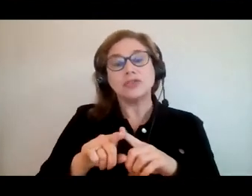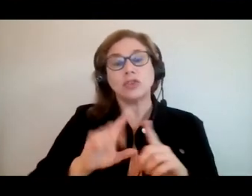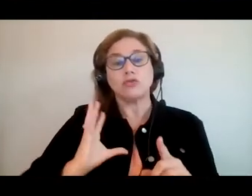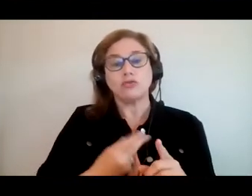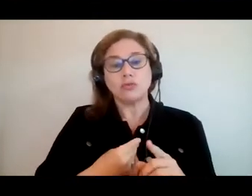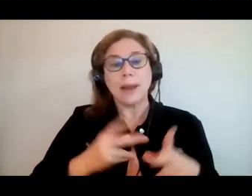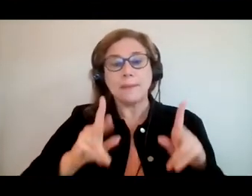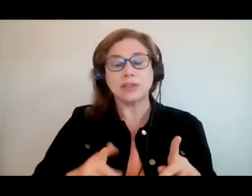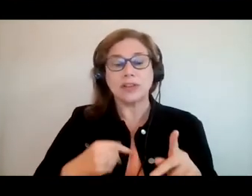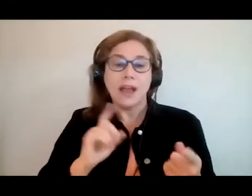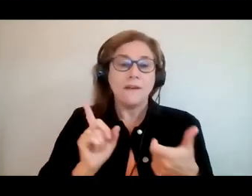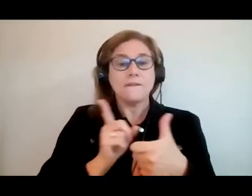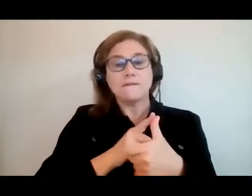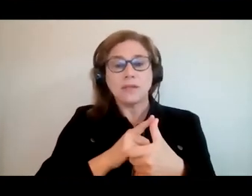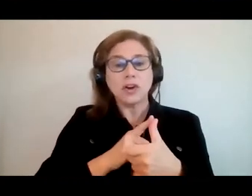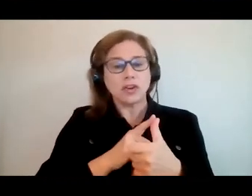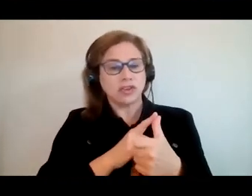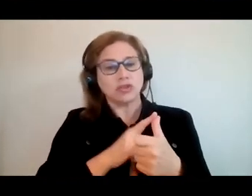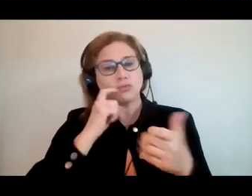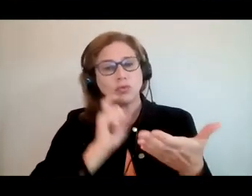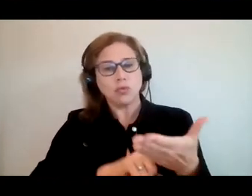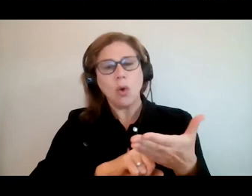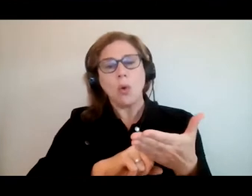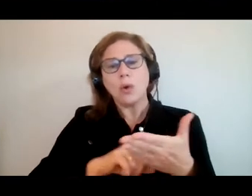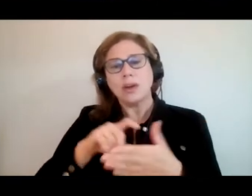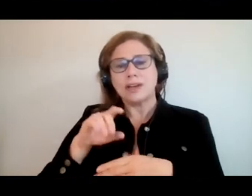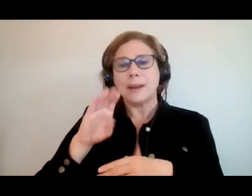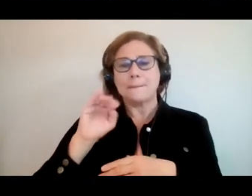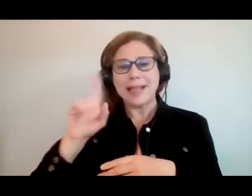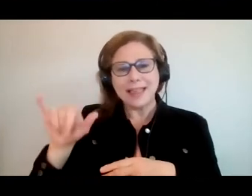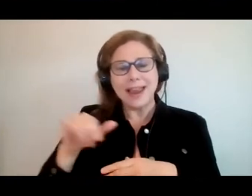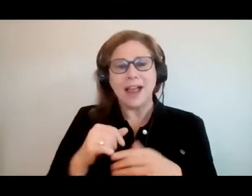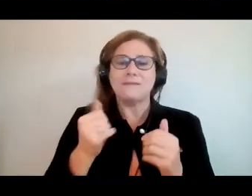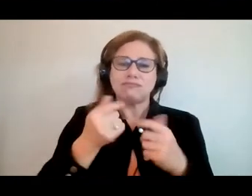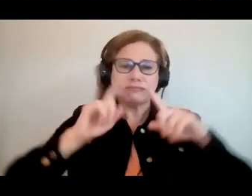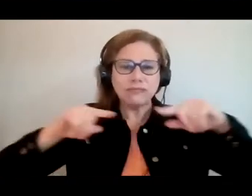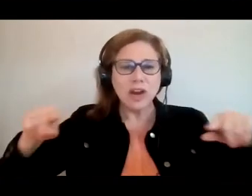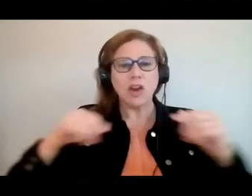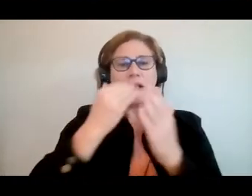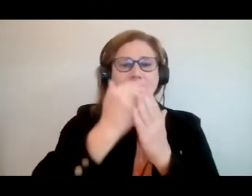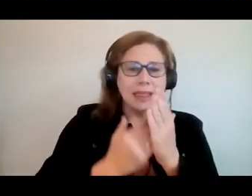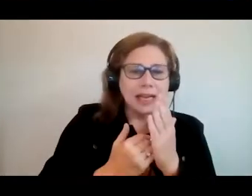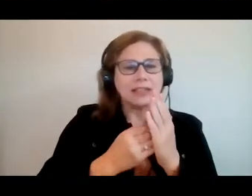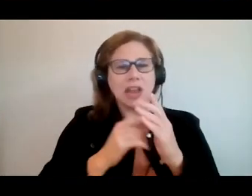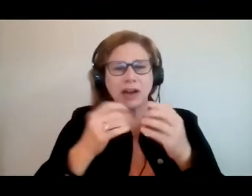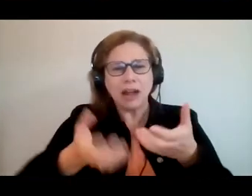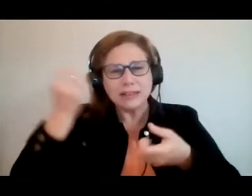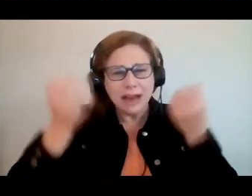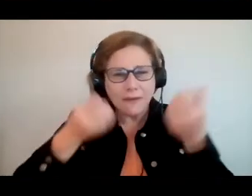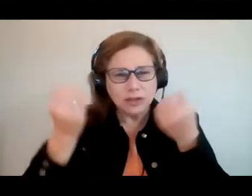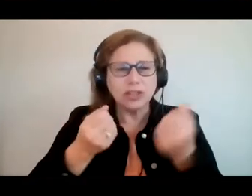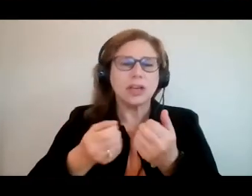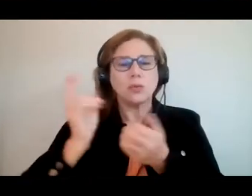first encountered Billy Tipton on various lists and blogs authored by people who were scavenging historical records for